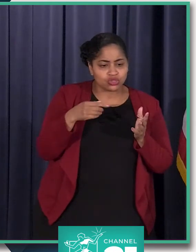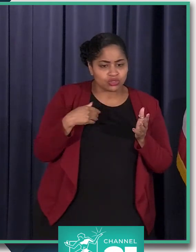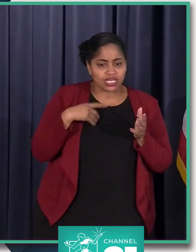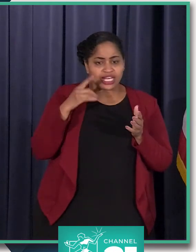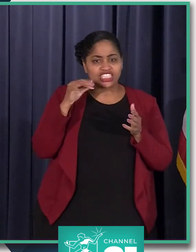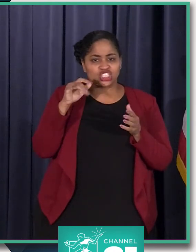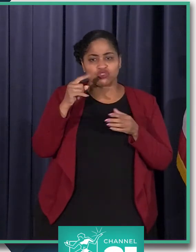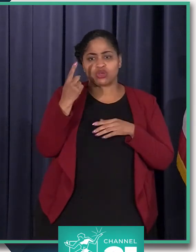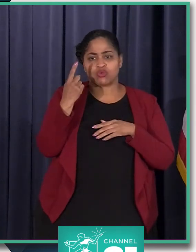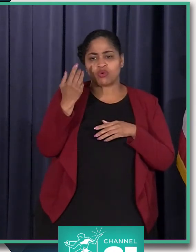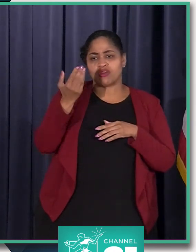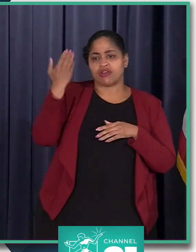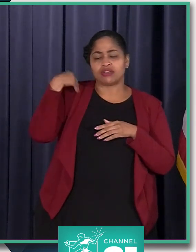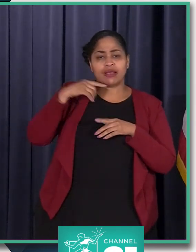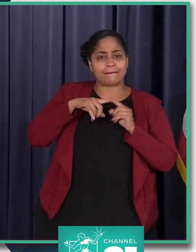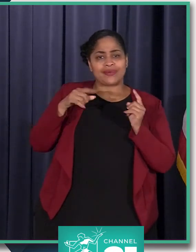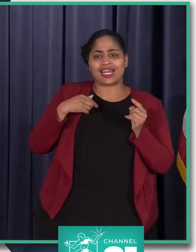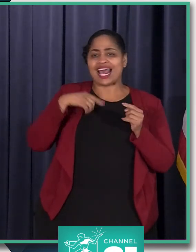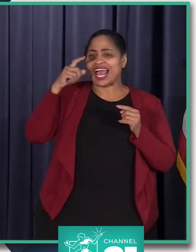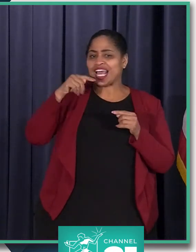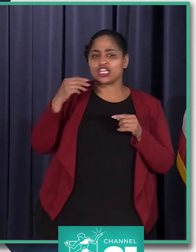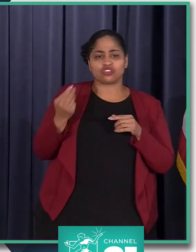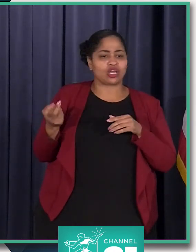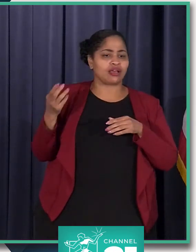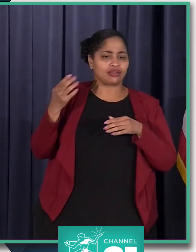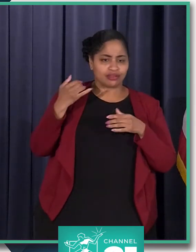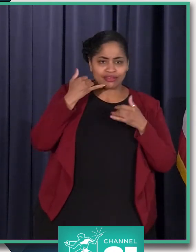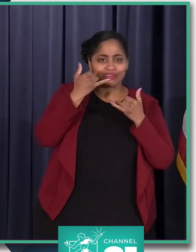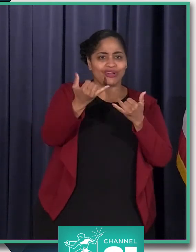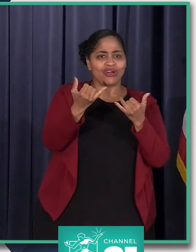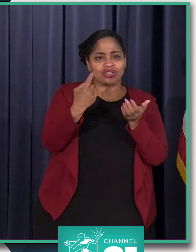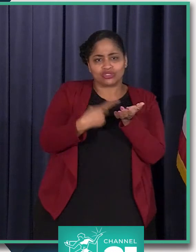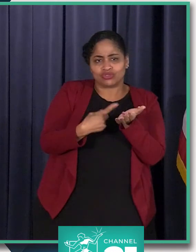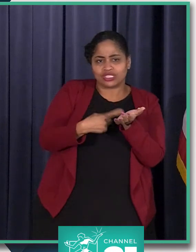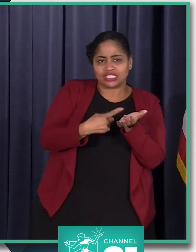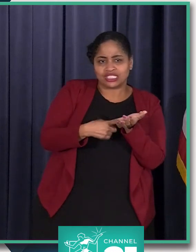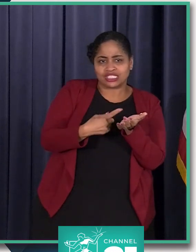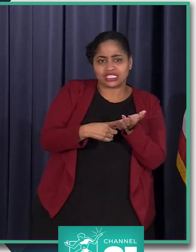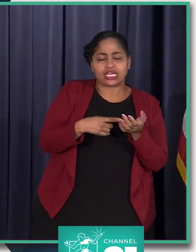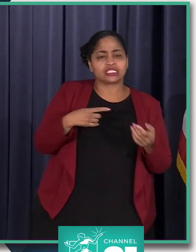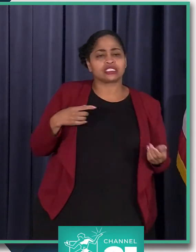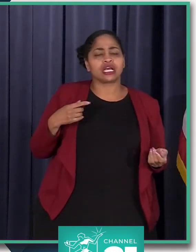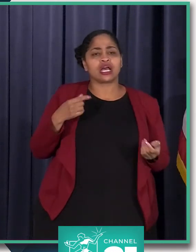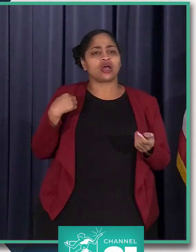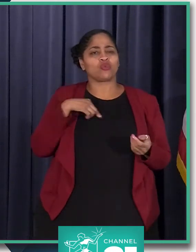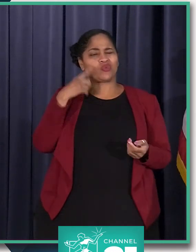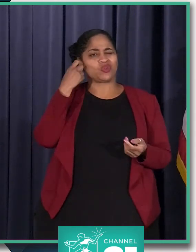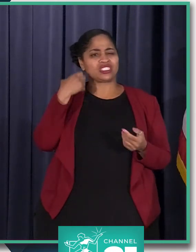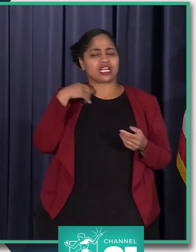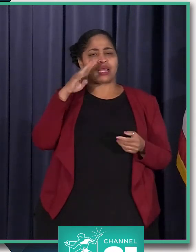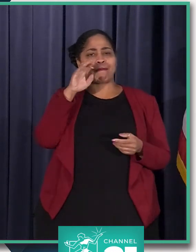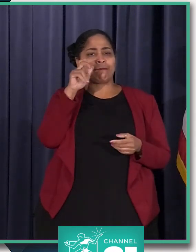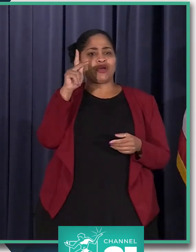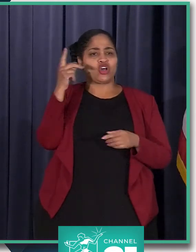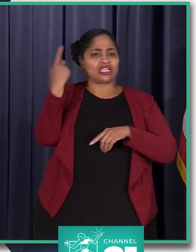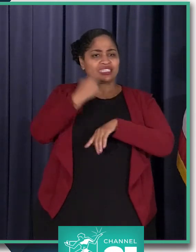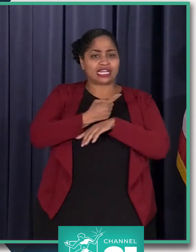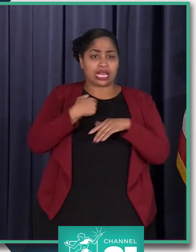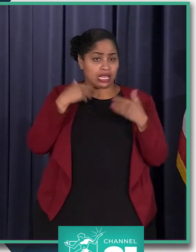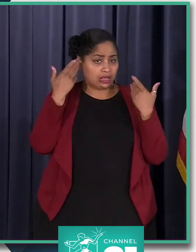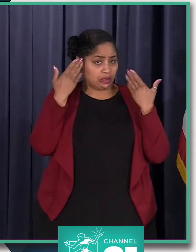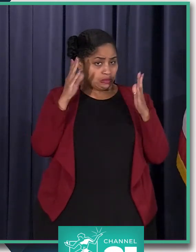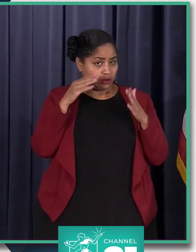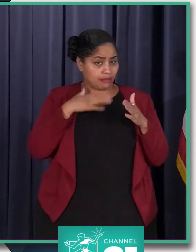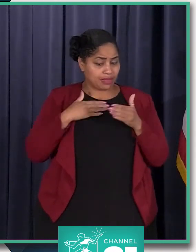District 1 the other day, but I just had to come on to discuss. We just had bulk day, and I don't know if